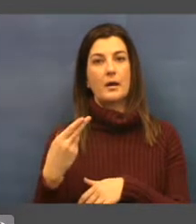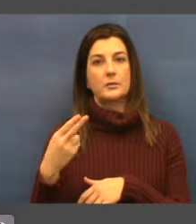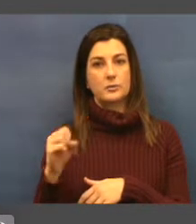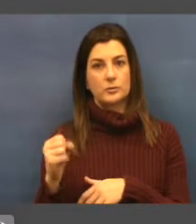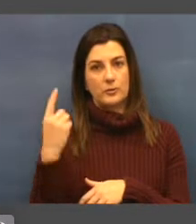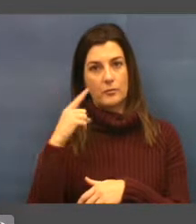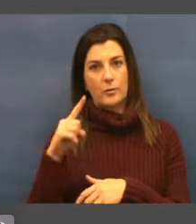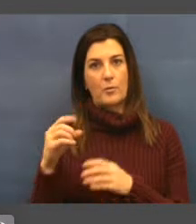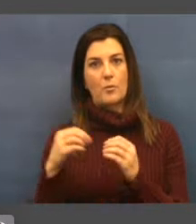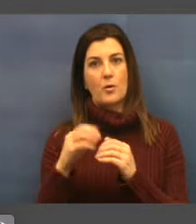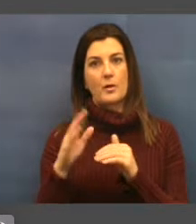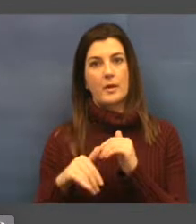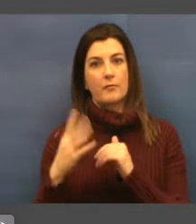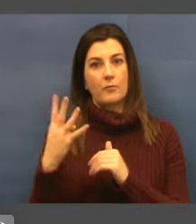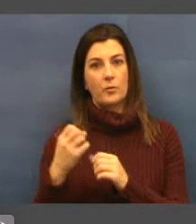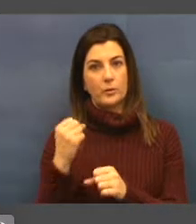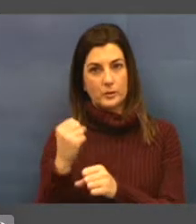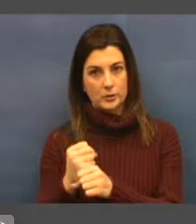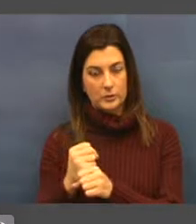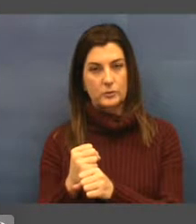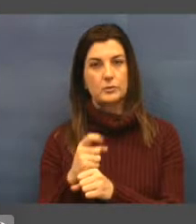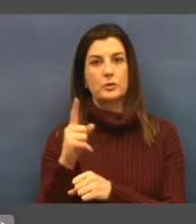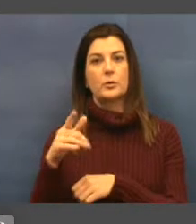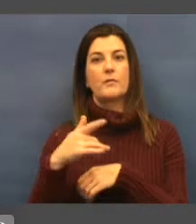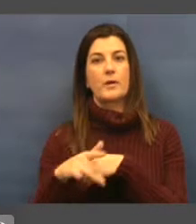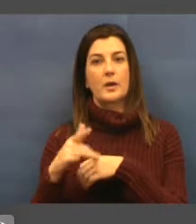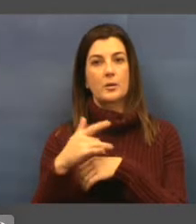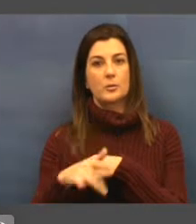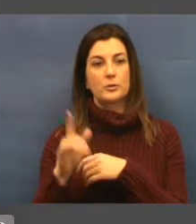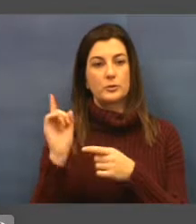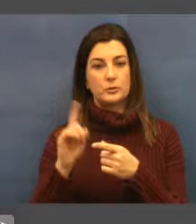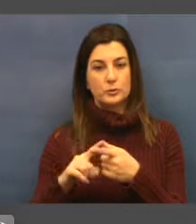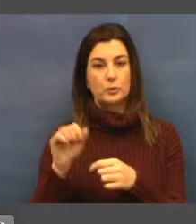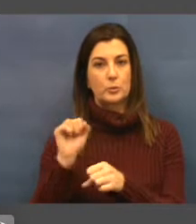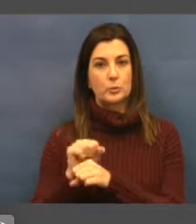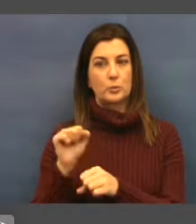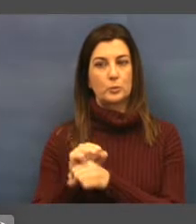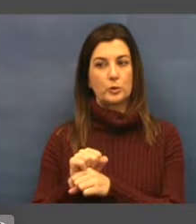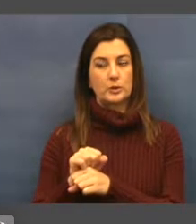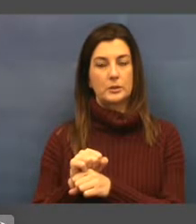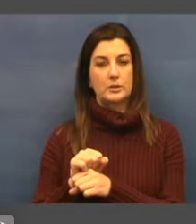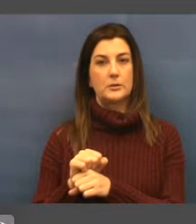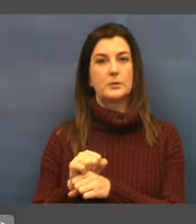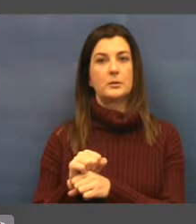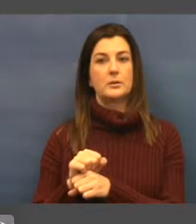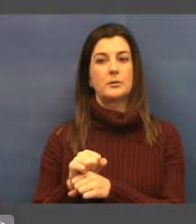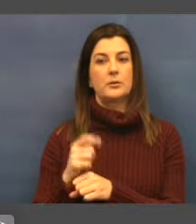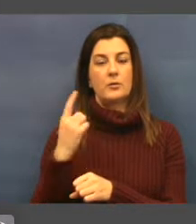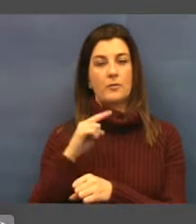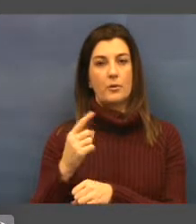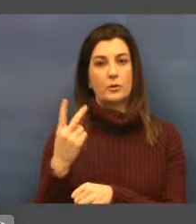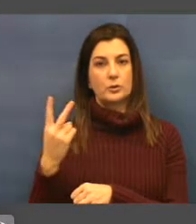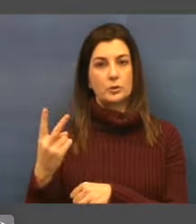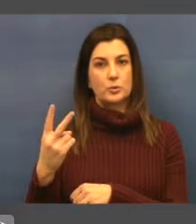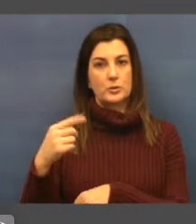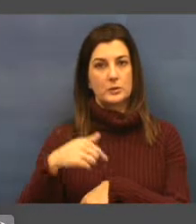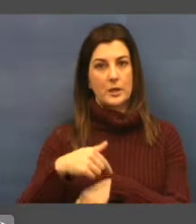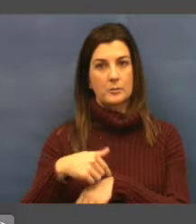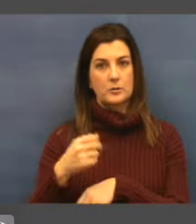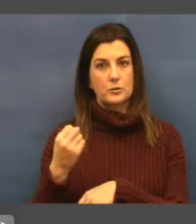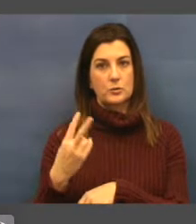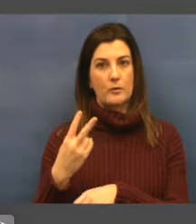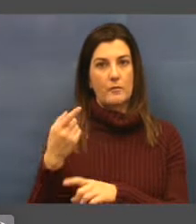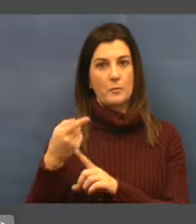years. You have been available to the labor force full-time for 2 periods of 12 consecutive